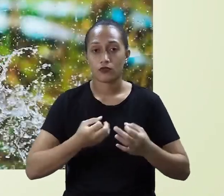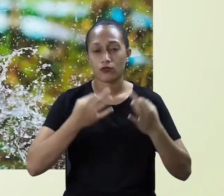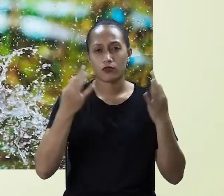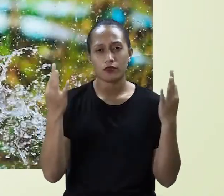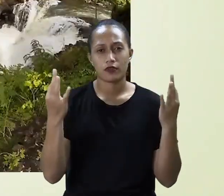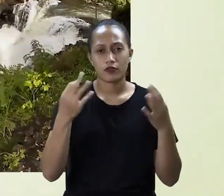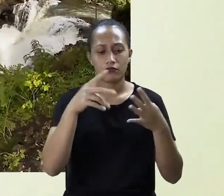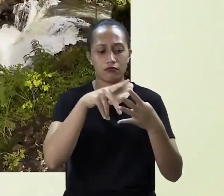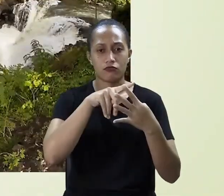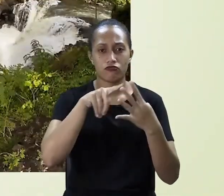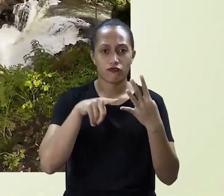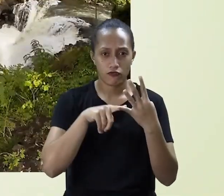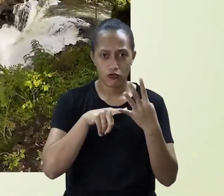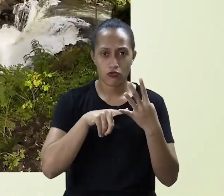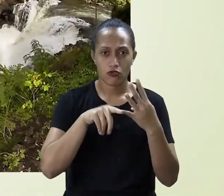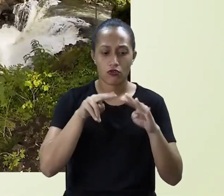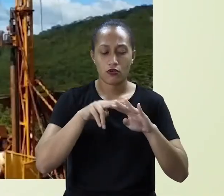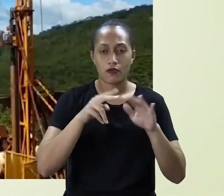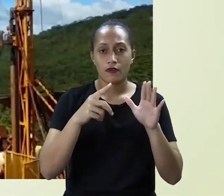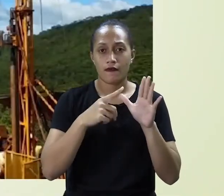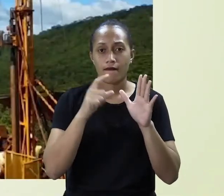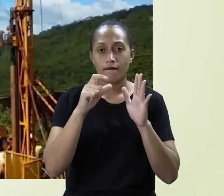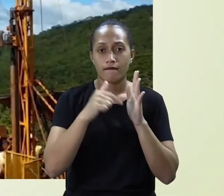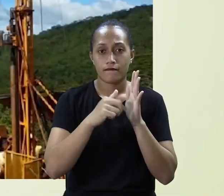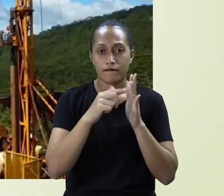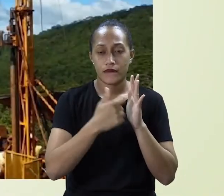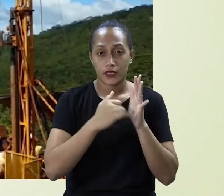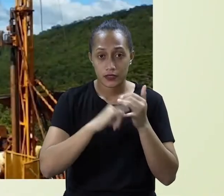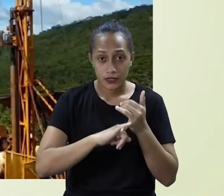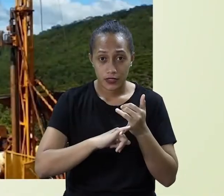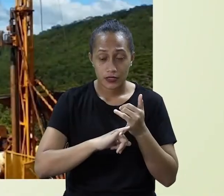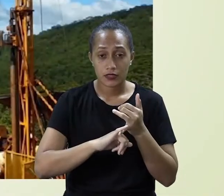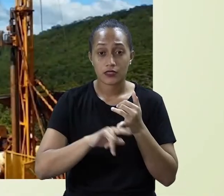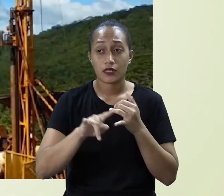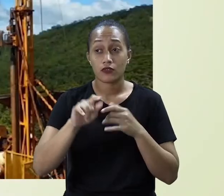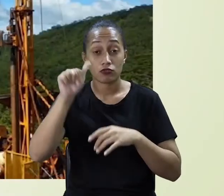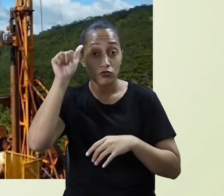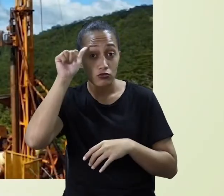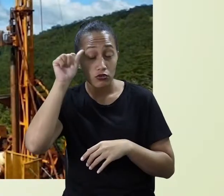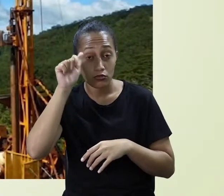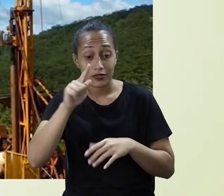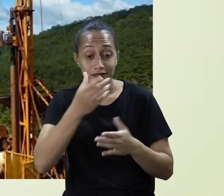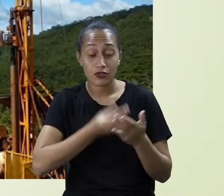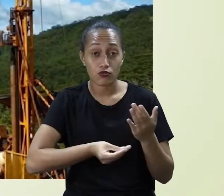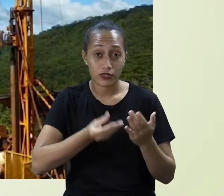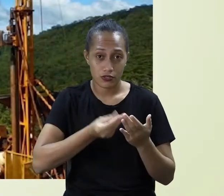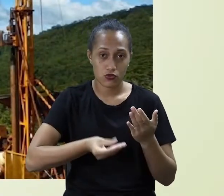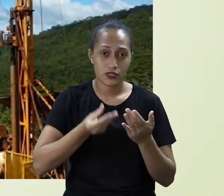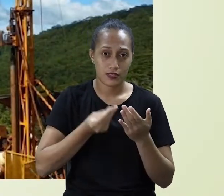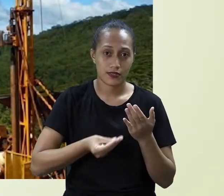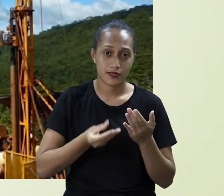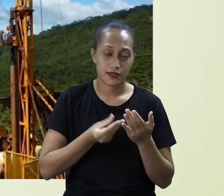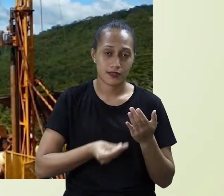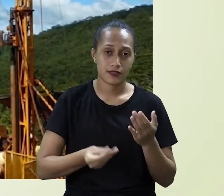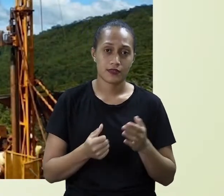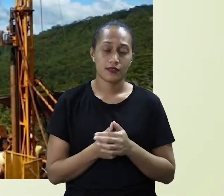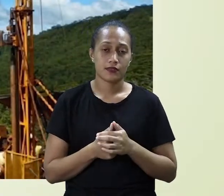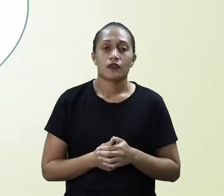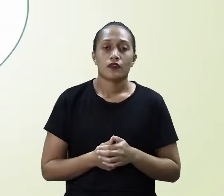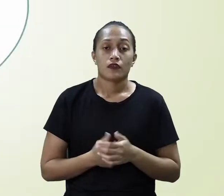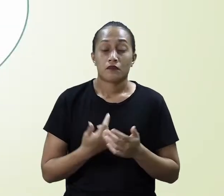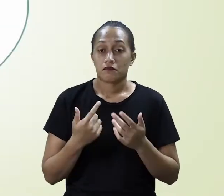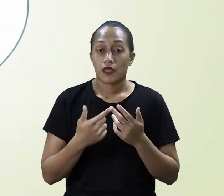as water, forest, and minerals found in the earth crust. This